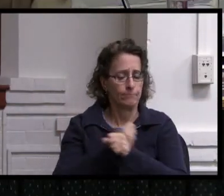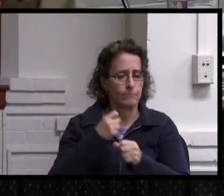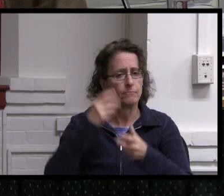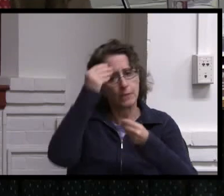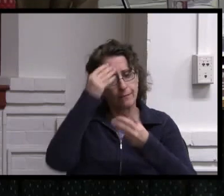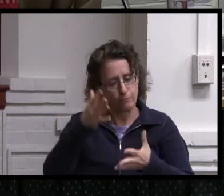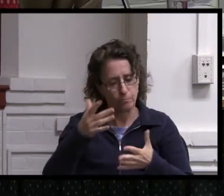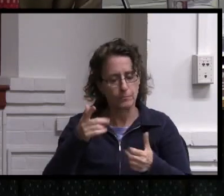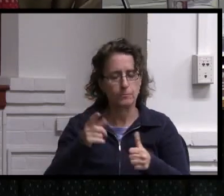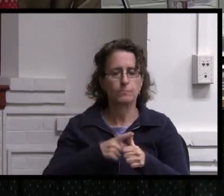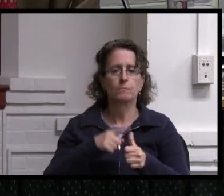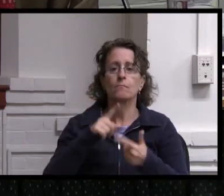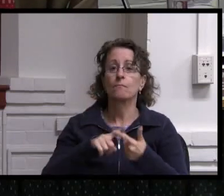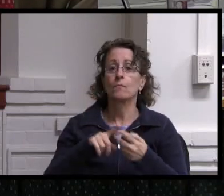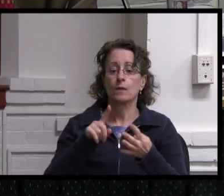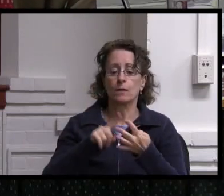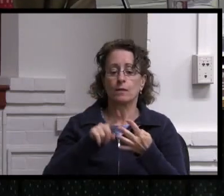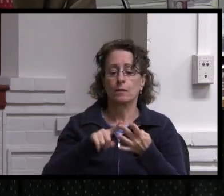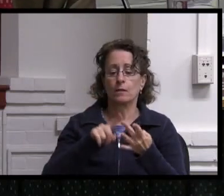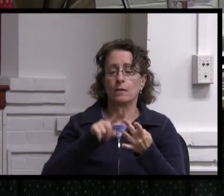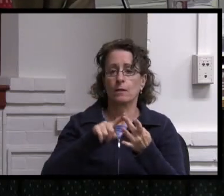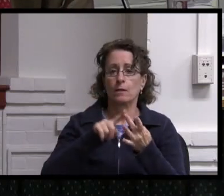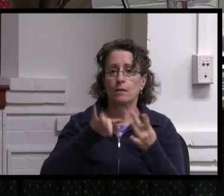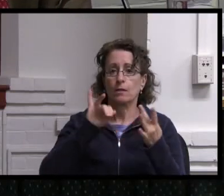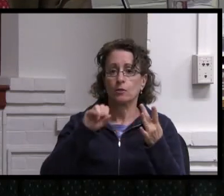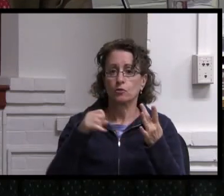Josh talked about the